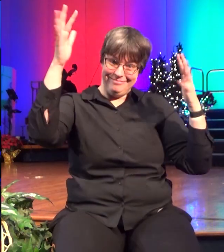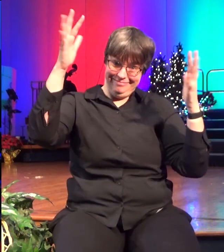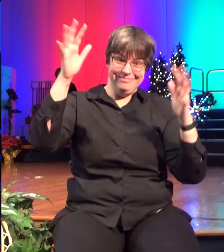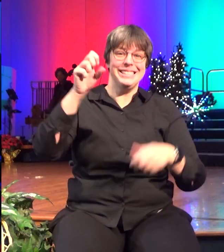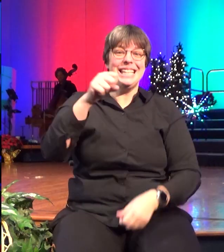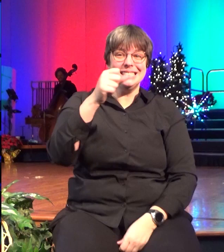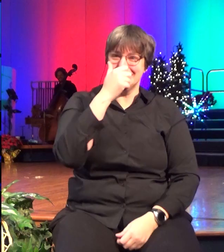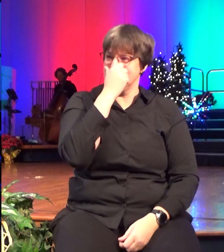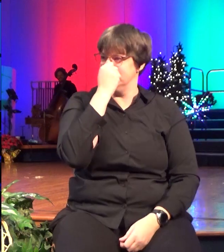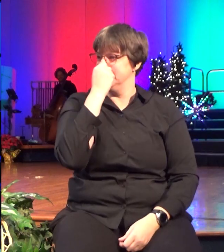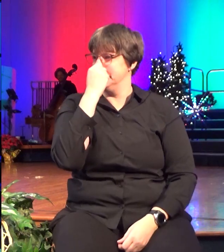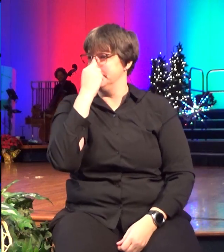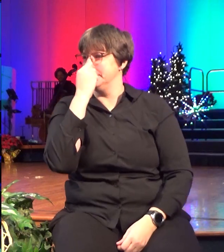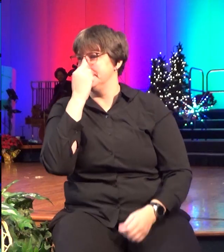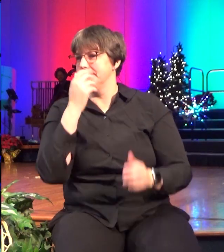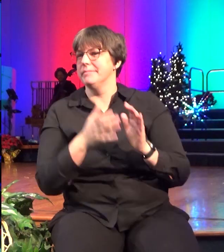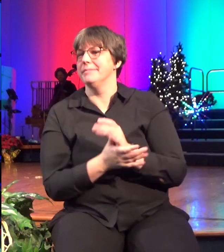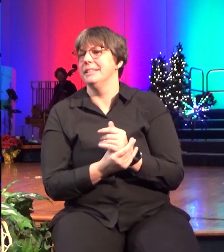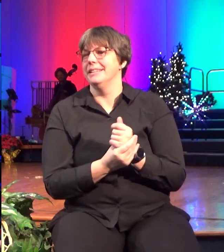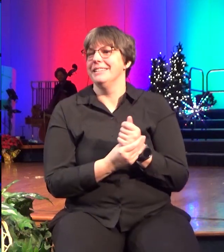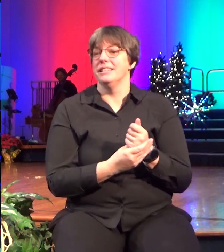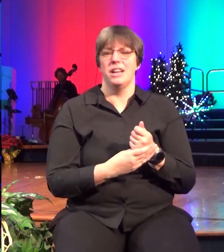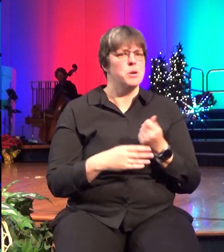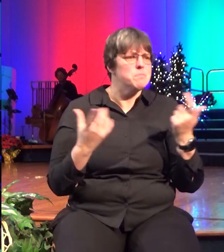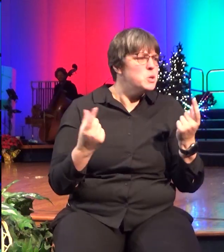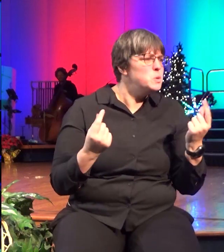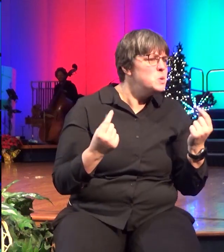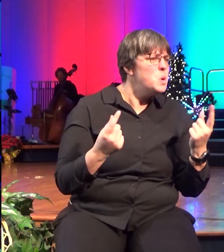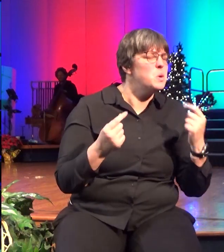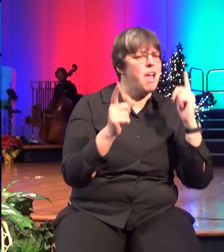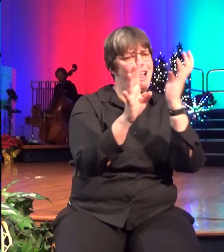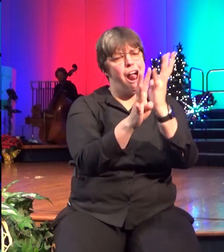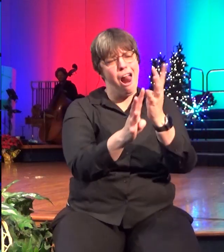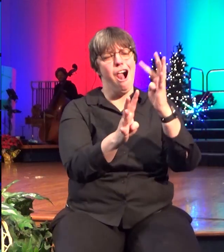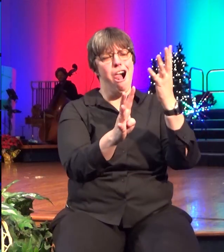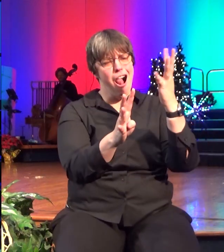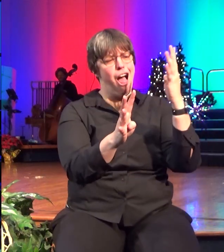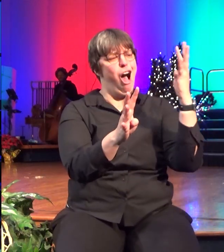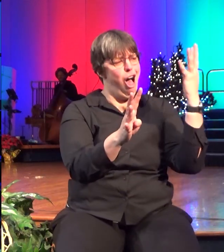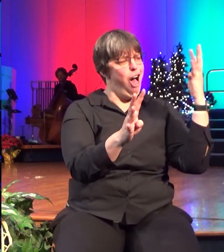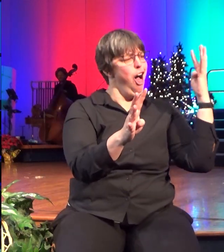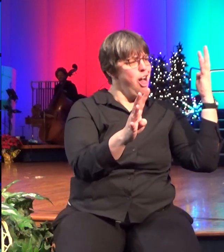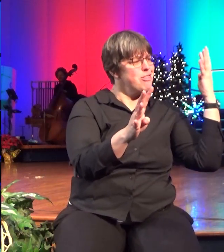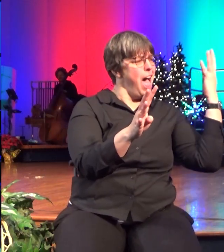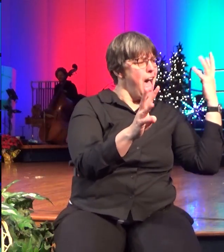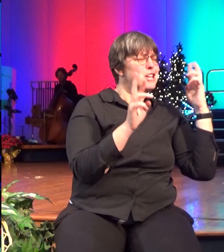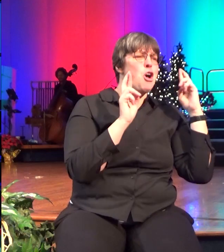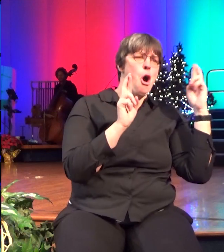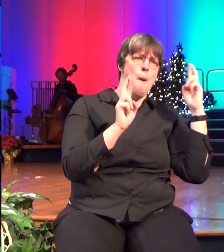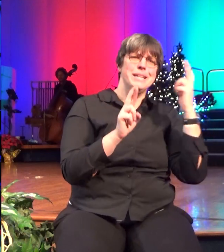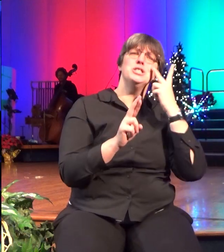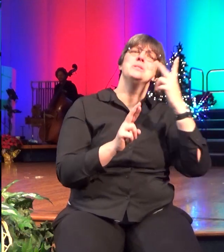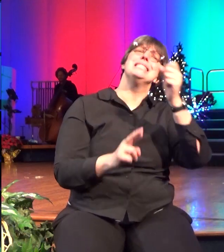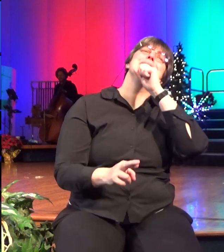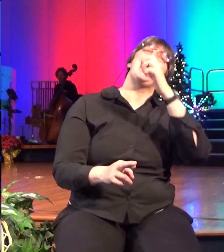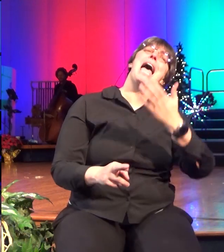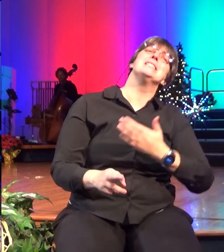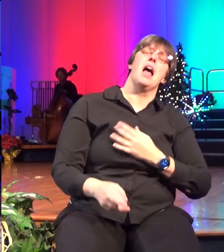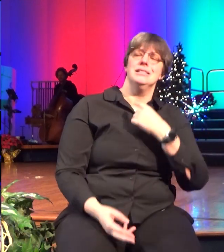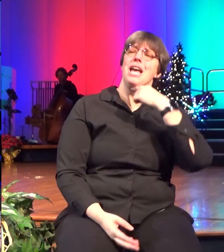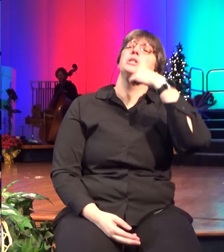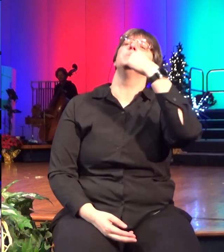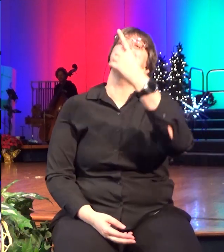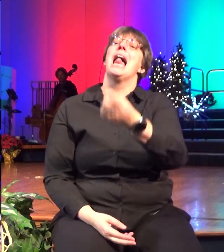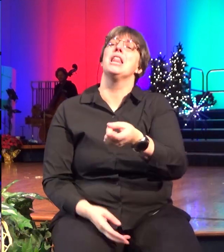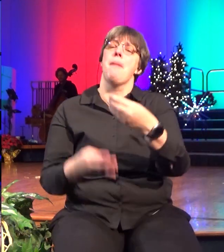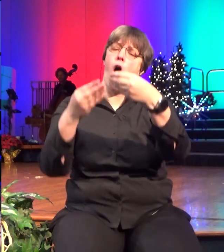And what will you do? You will wait in a long line, hoping to see Santa Claus to tell him